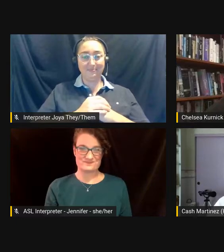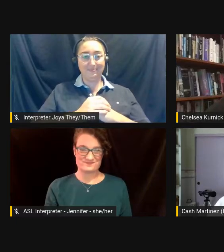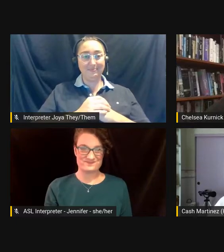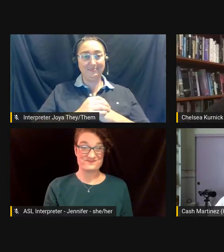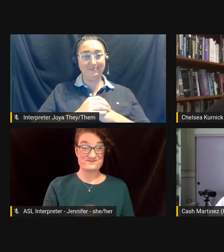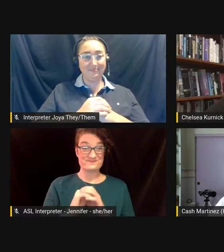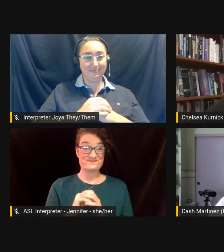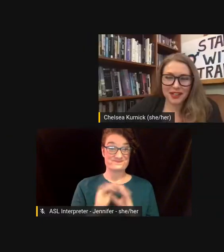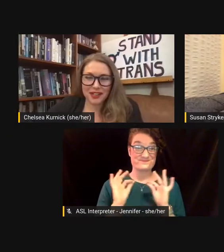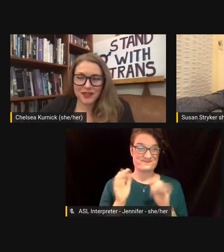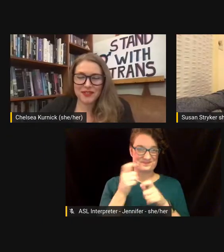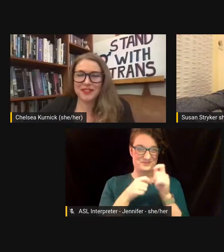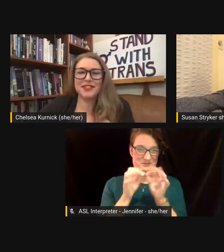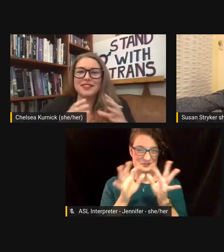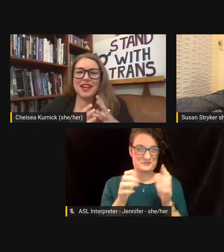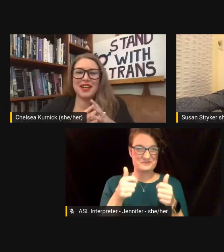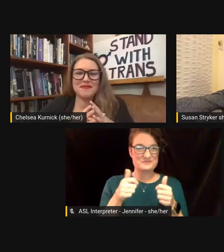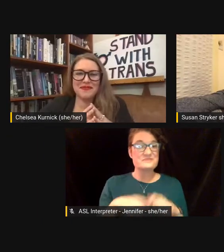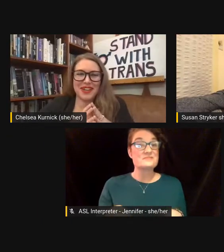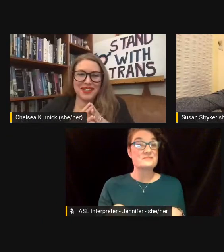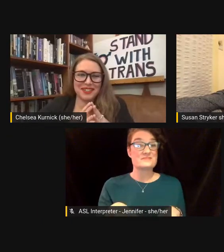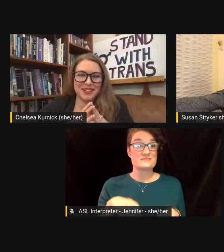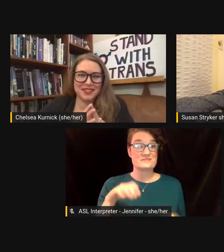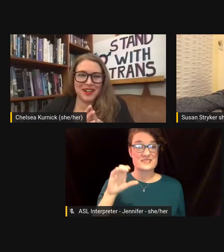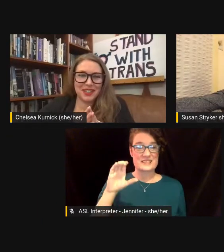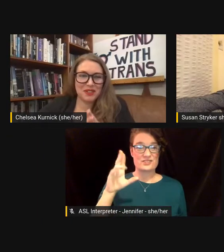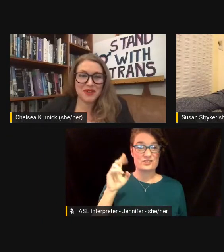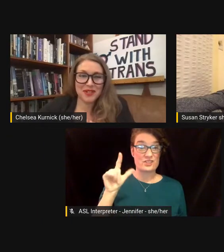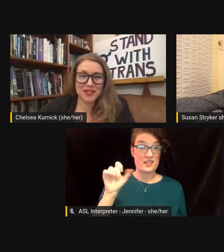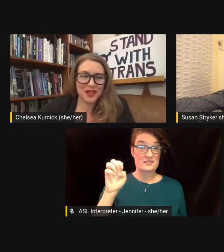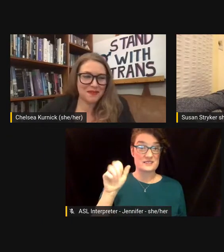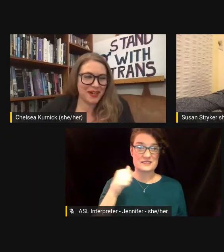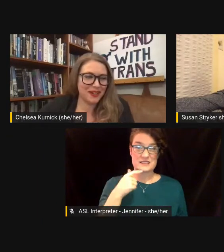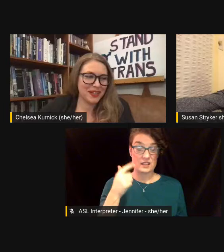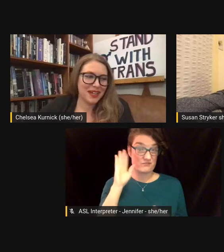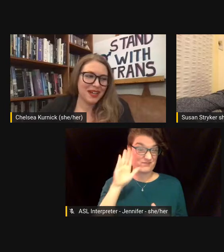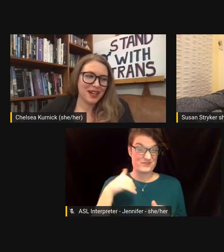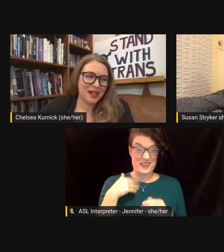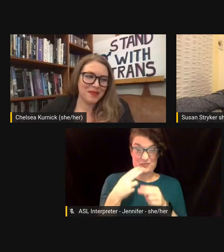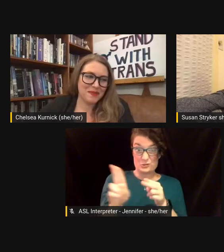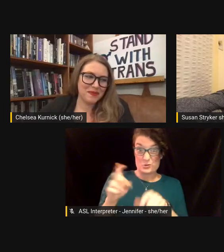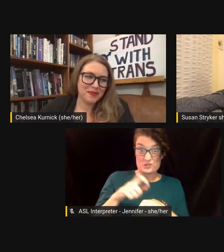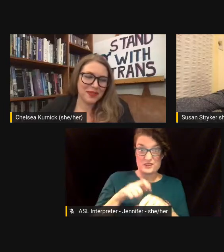So we have a lot, we have a little time and a lot that we could talk about.